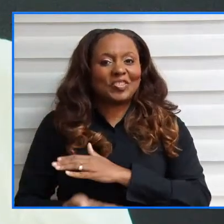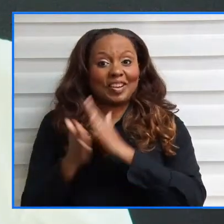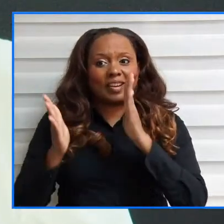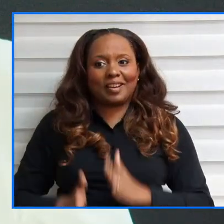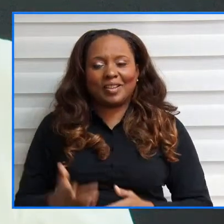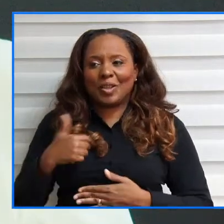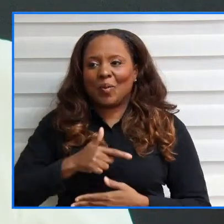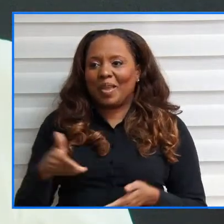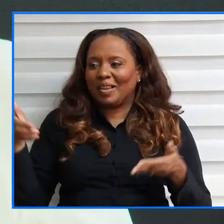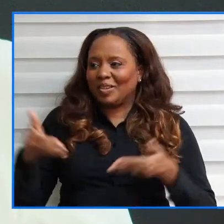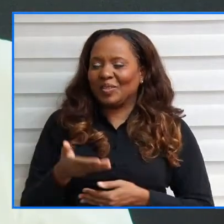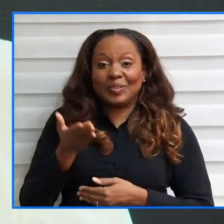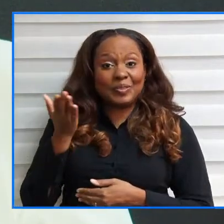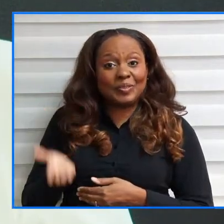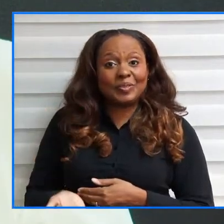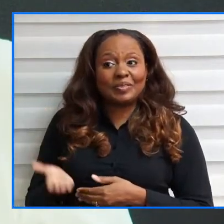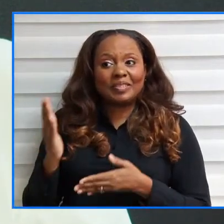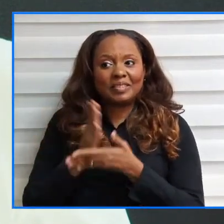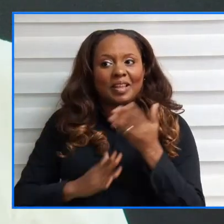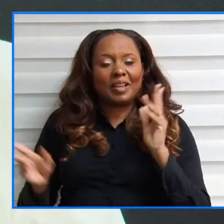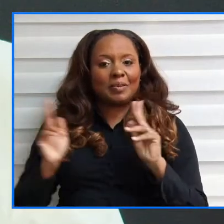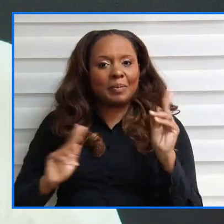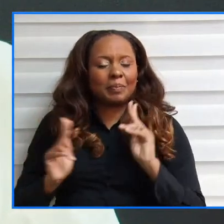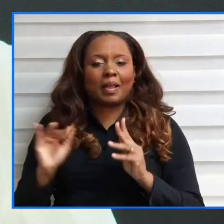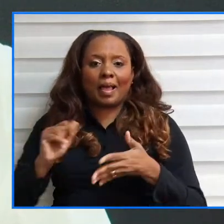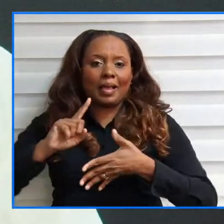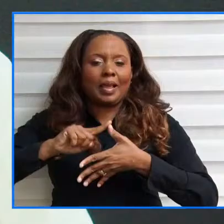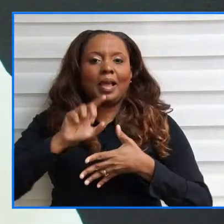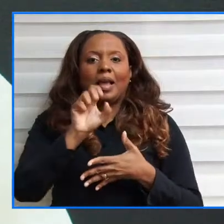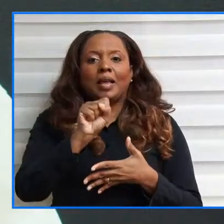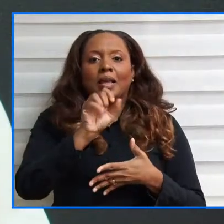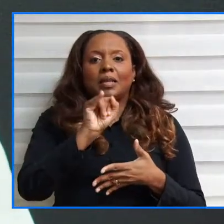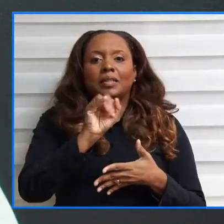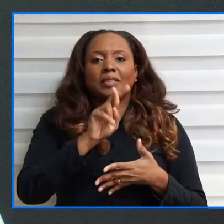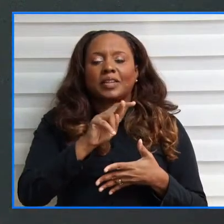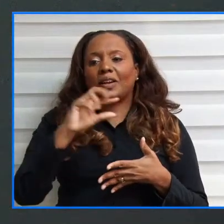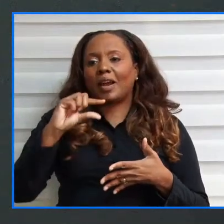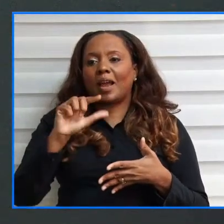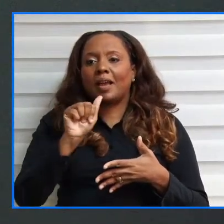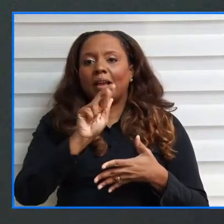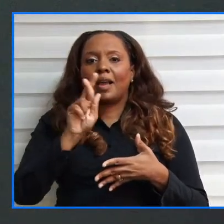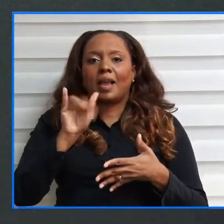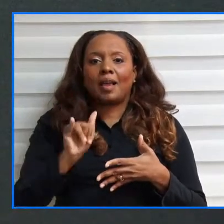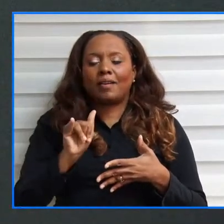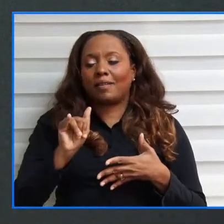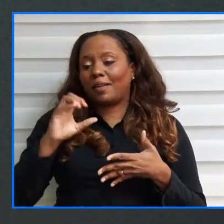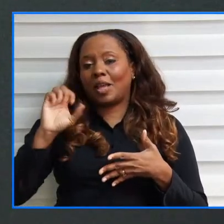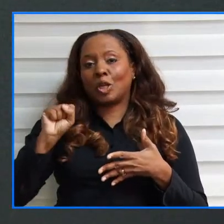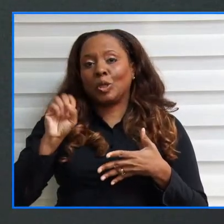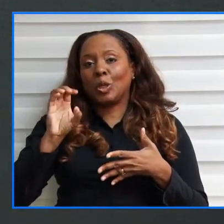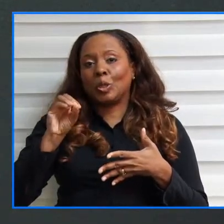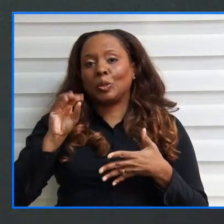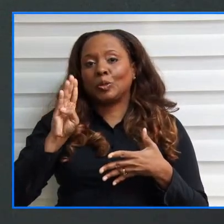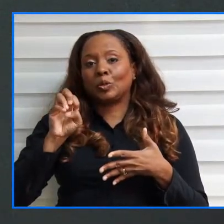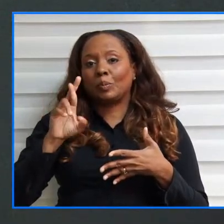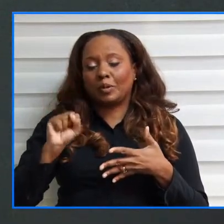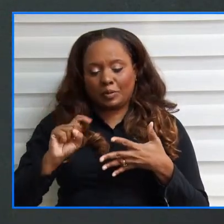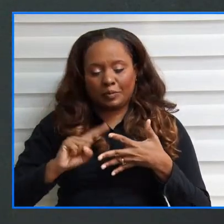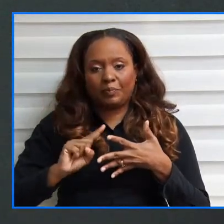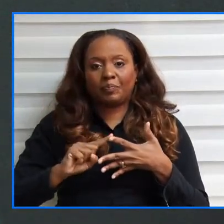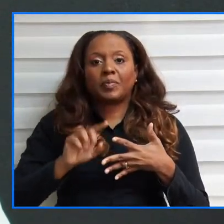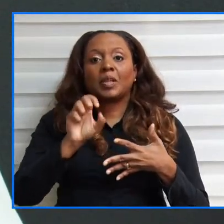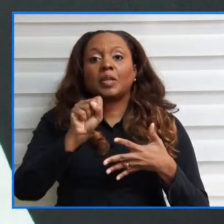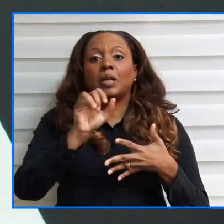to introduce you to some of those citizens from Sagari, Right Excellent Cigarfield Sobers, Sir Wesley